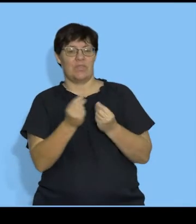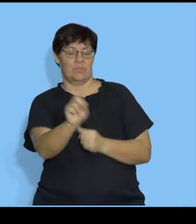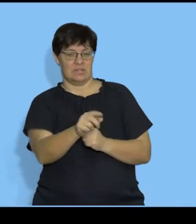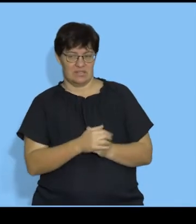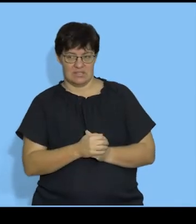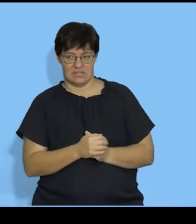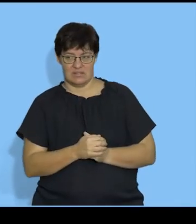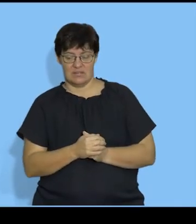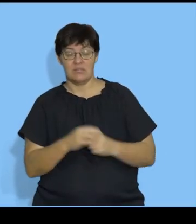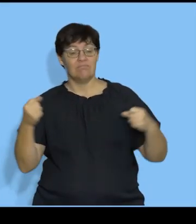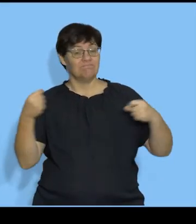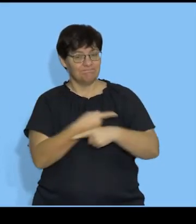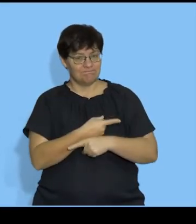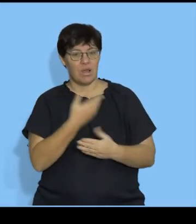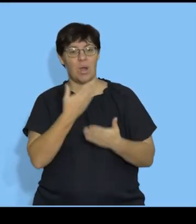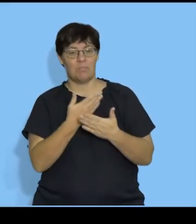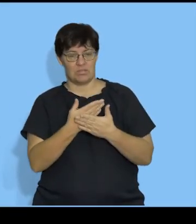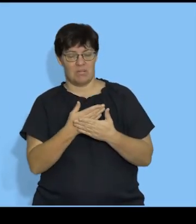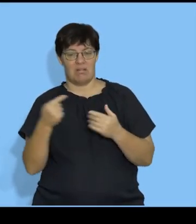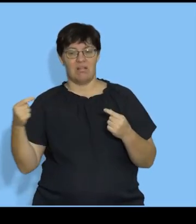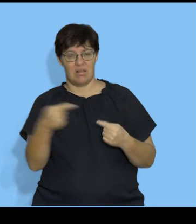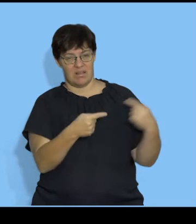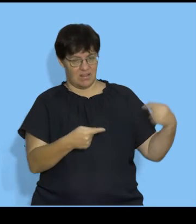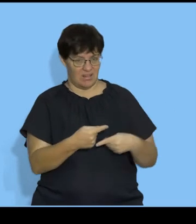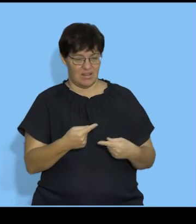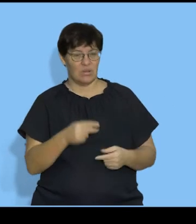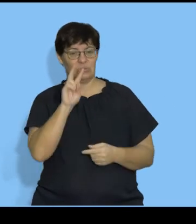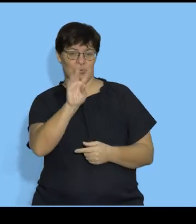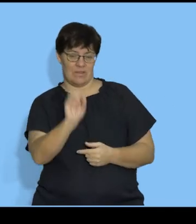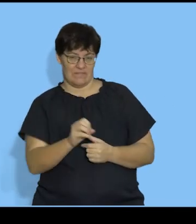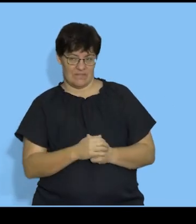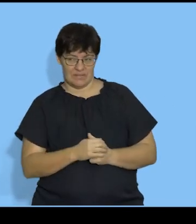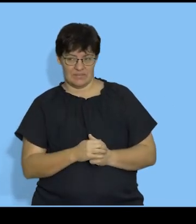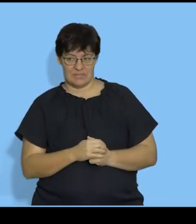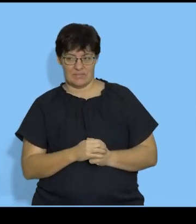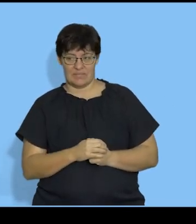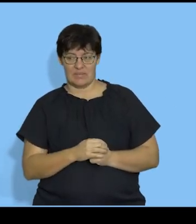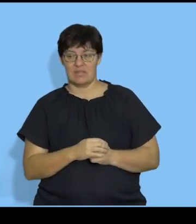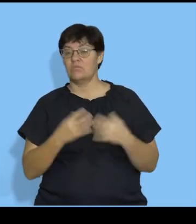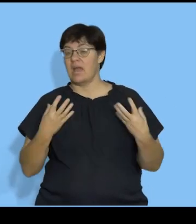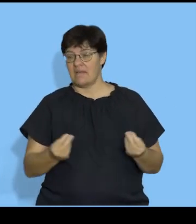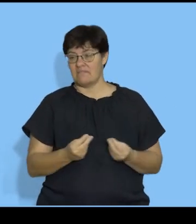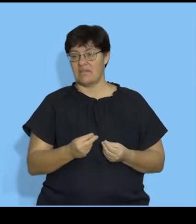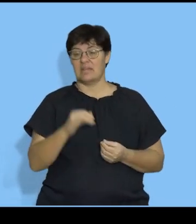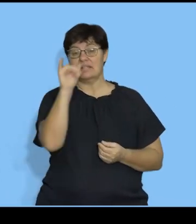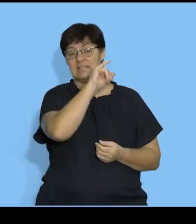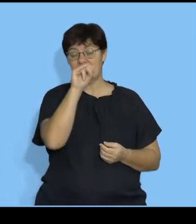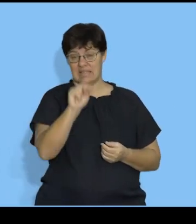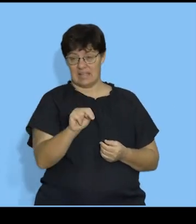two possibilities here. If we read this equation from left to right, we can have zinc 2